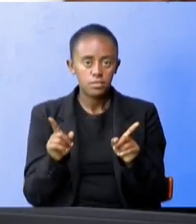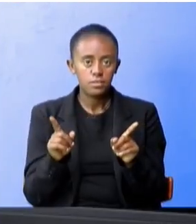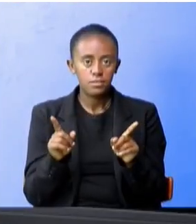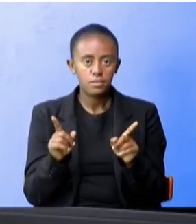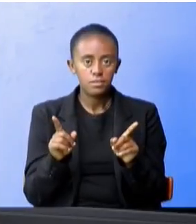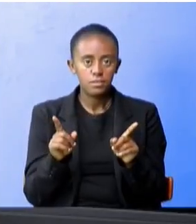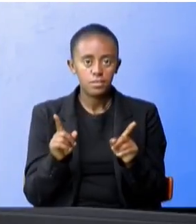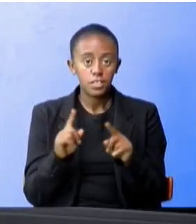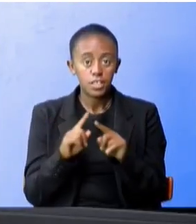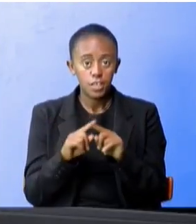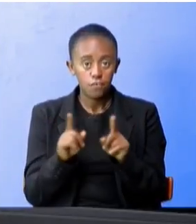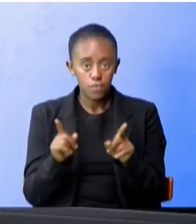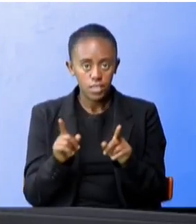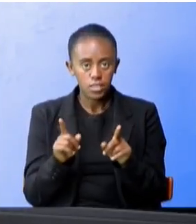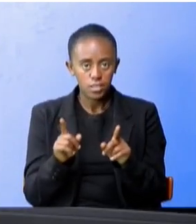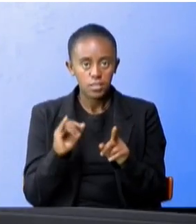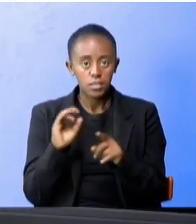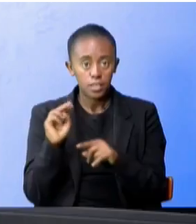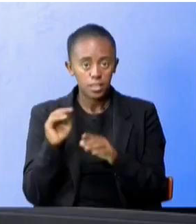in